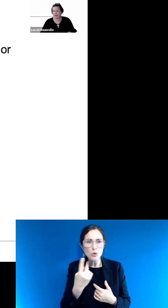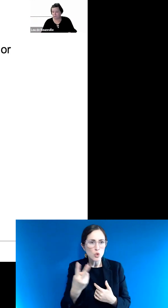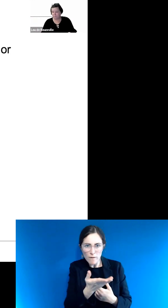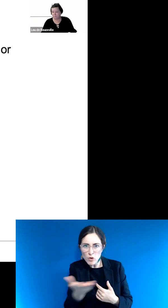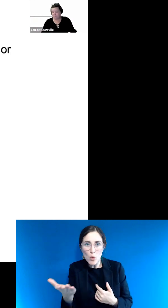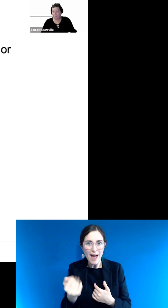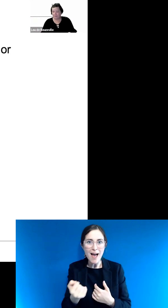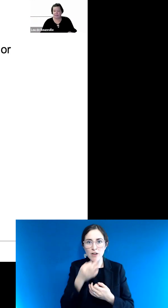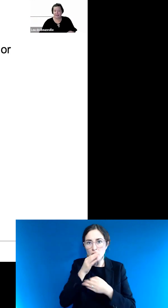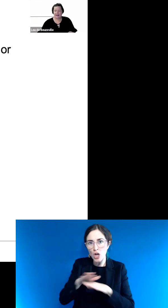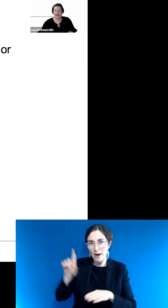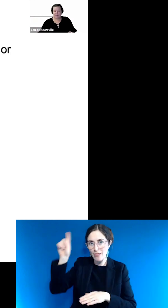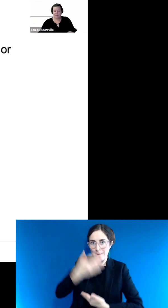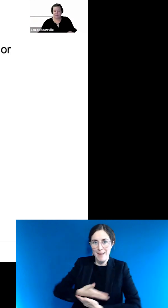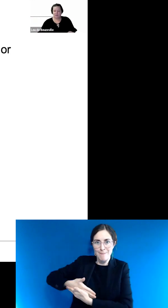child under 2.